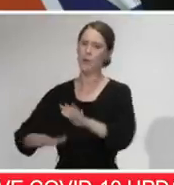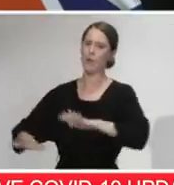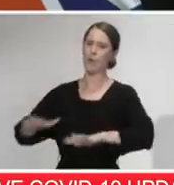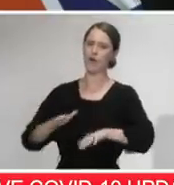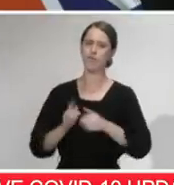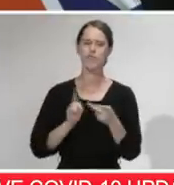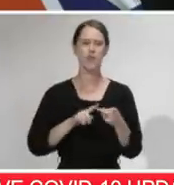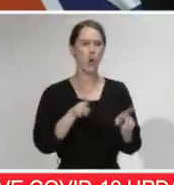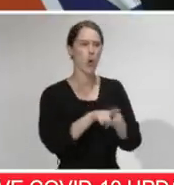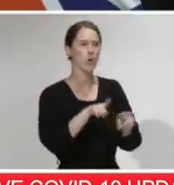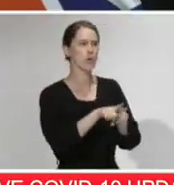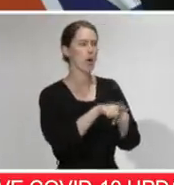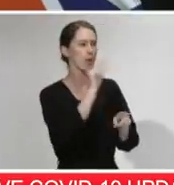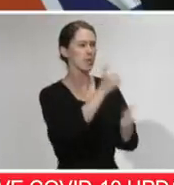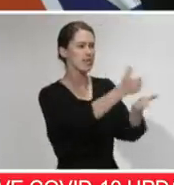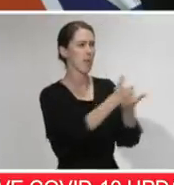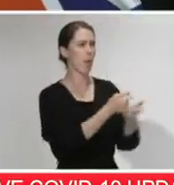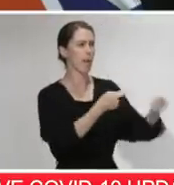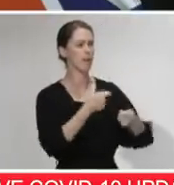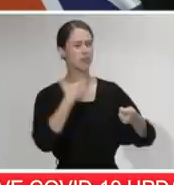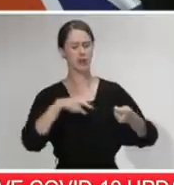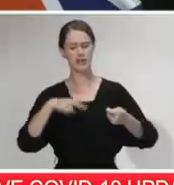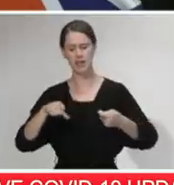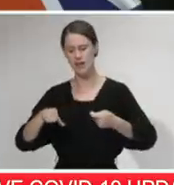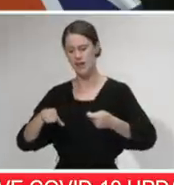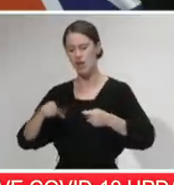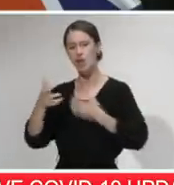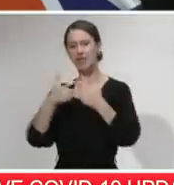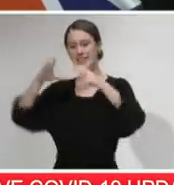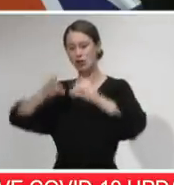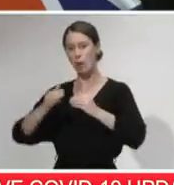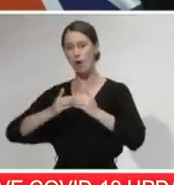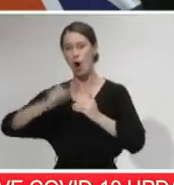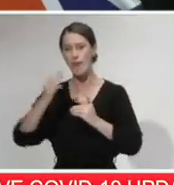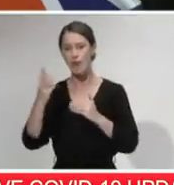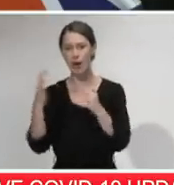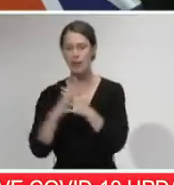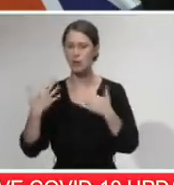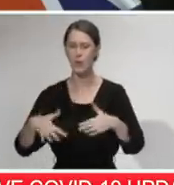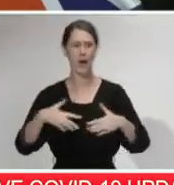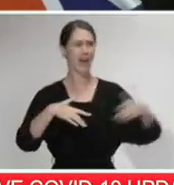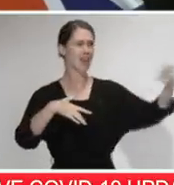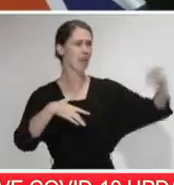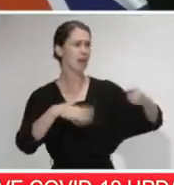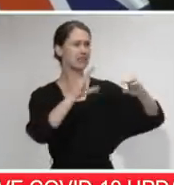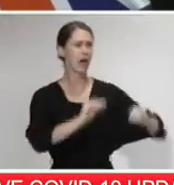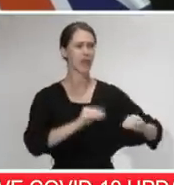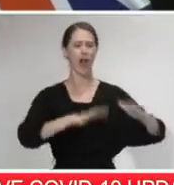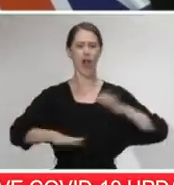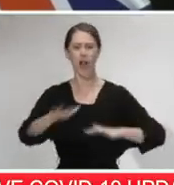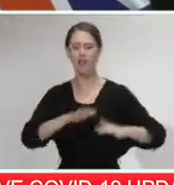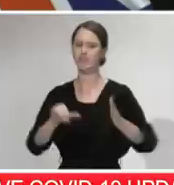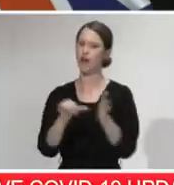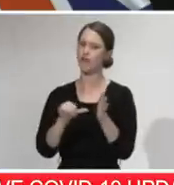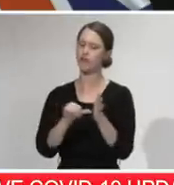also facing the loss of support payments due to a learning break of more than 3 weeks, as their providers put in place alternative forms of